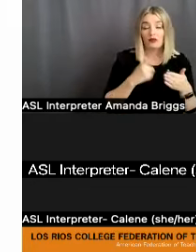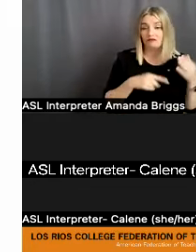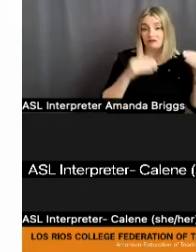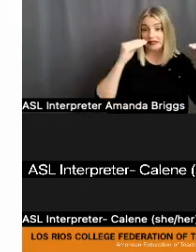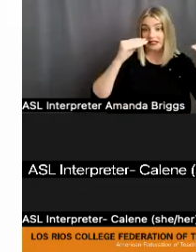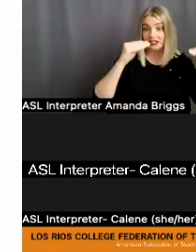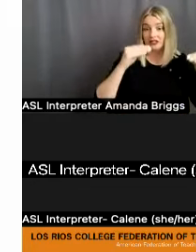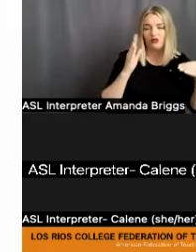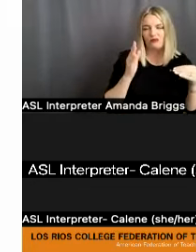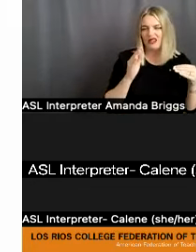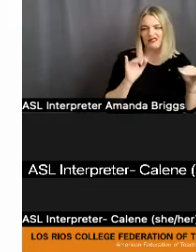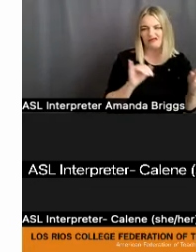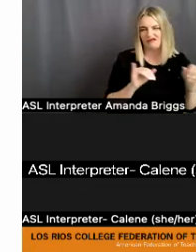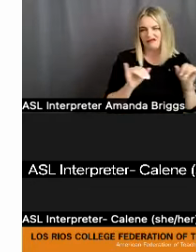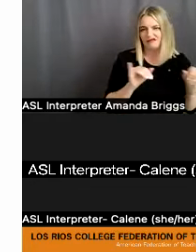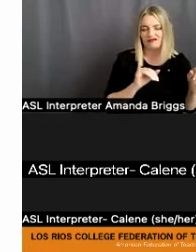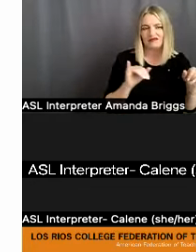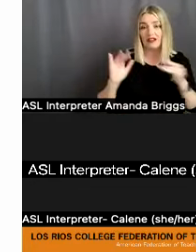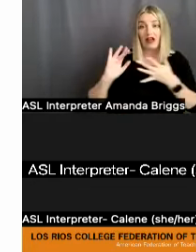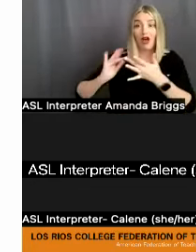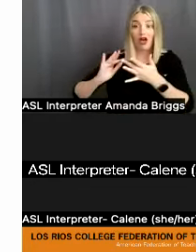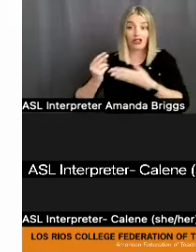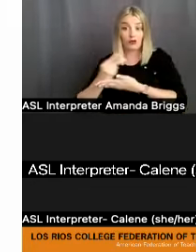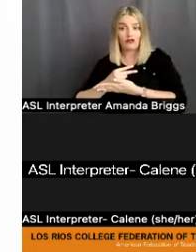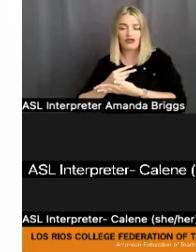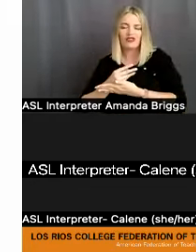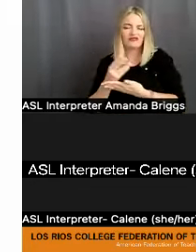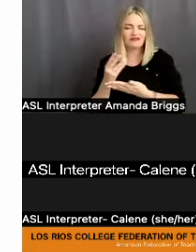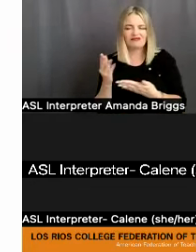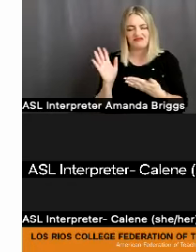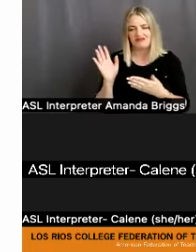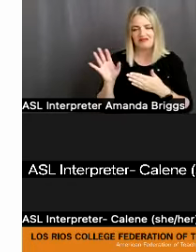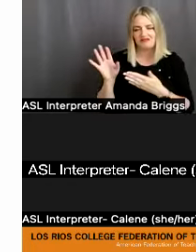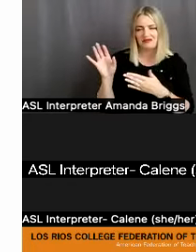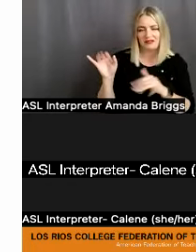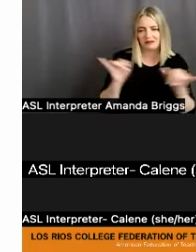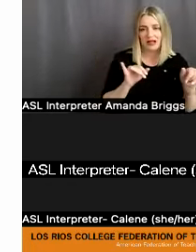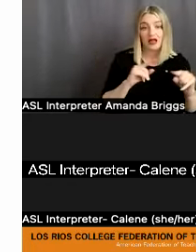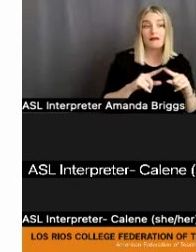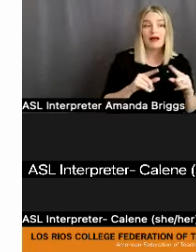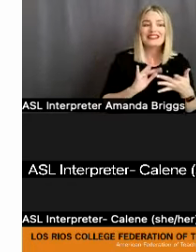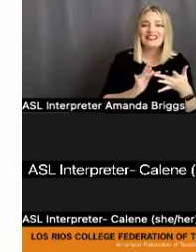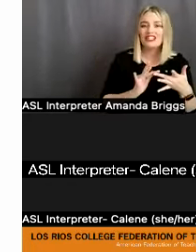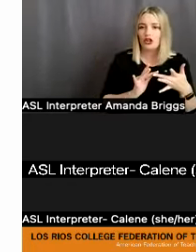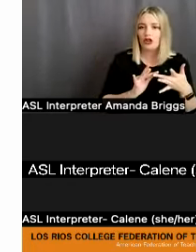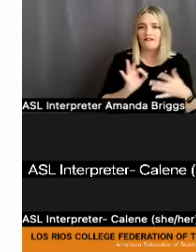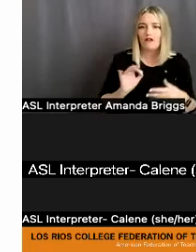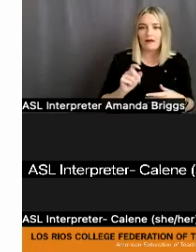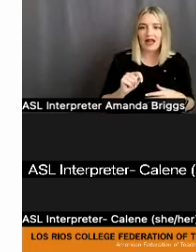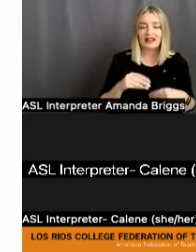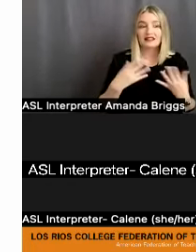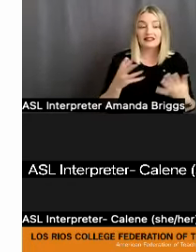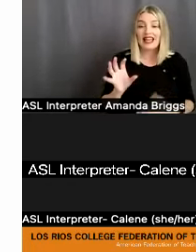it'll be a replica of the online review, but it will be done in the digital format and delivered via